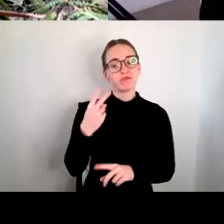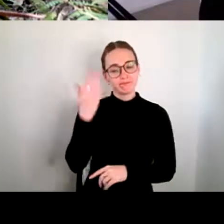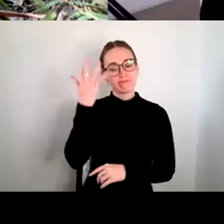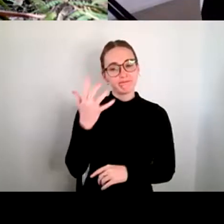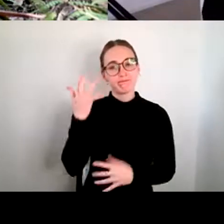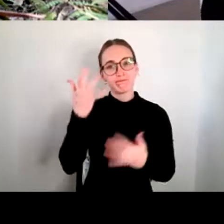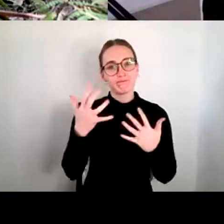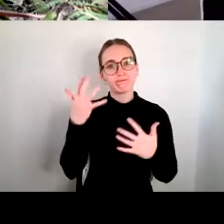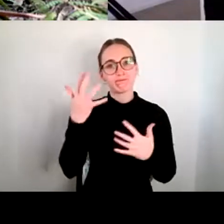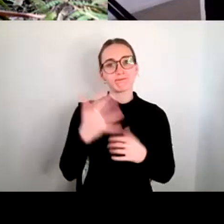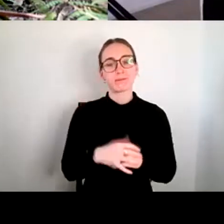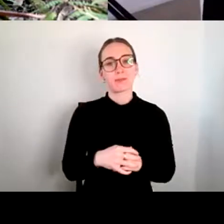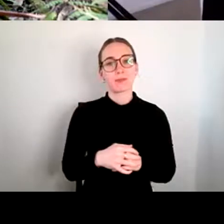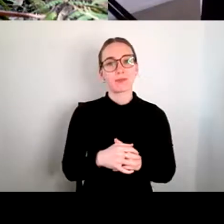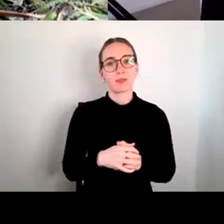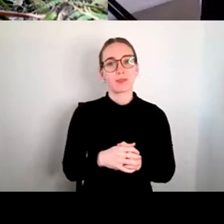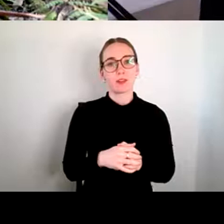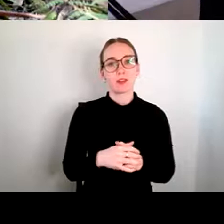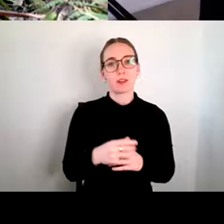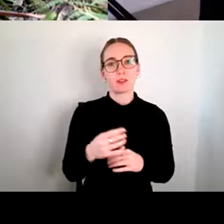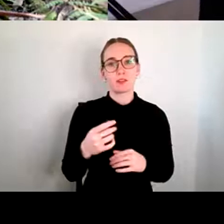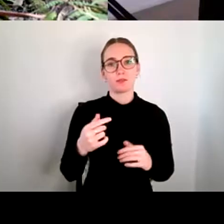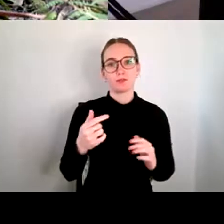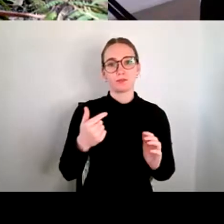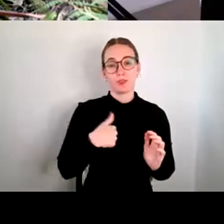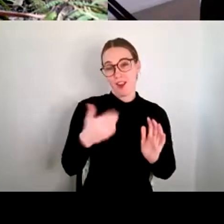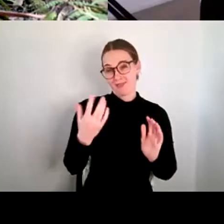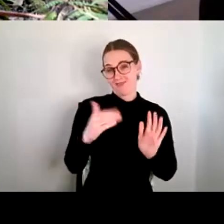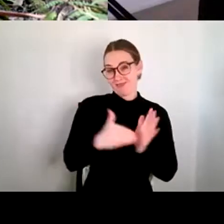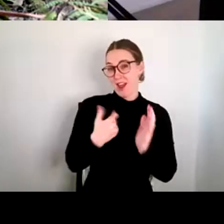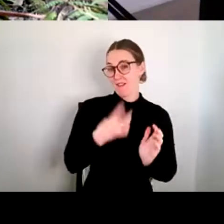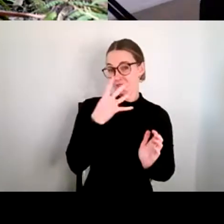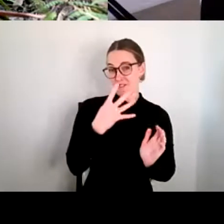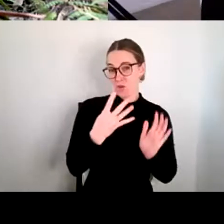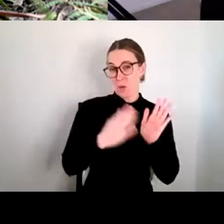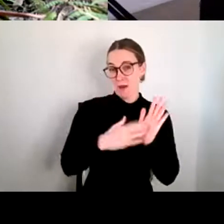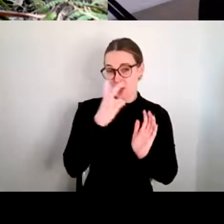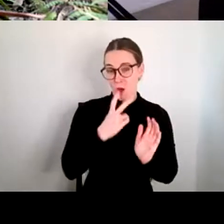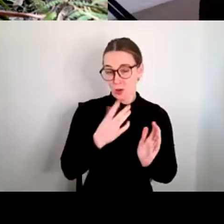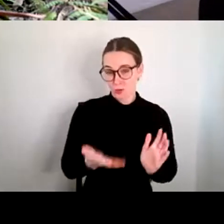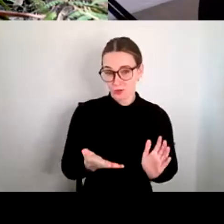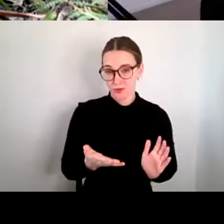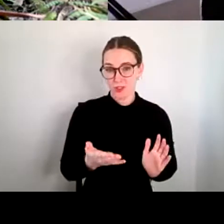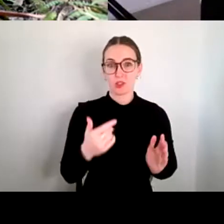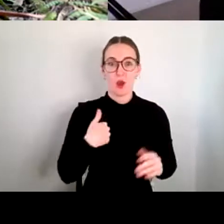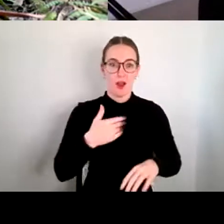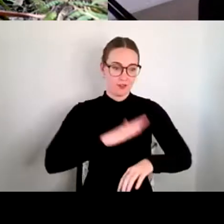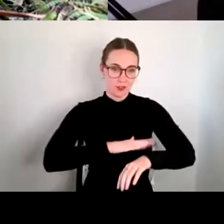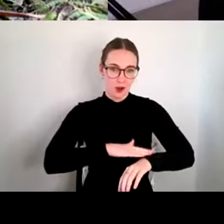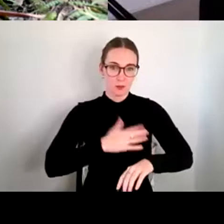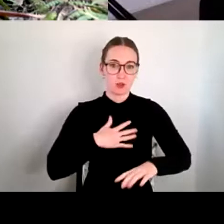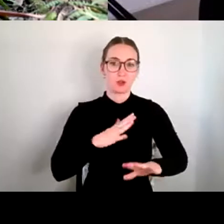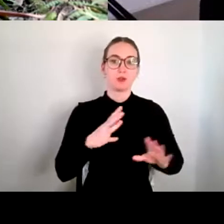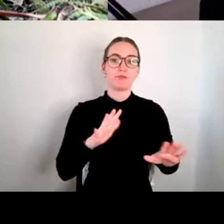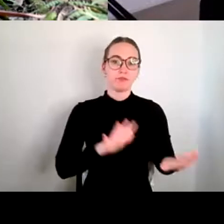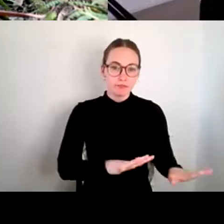we spoke previously, I have a now 4-month-old, and so time to, you know, meditate personally, you know, or